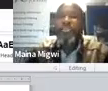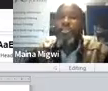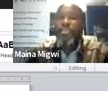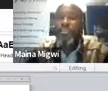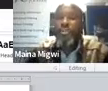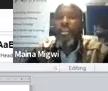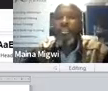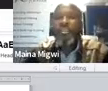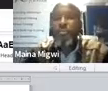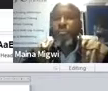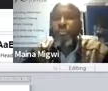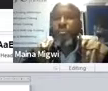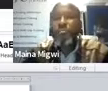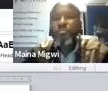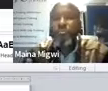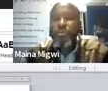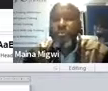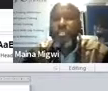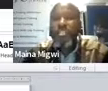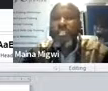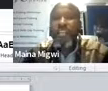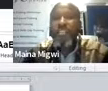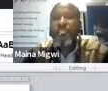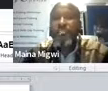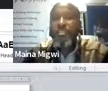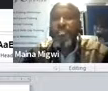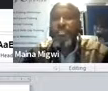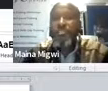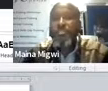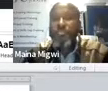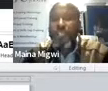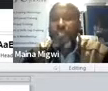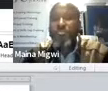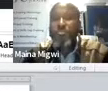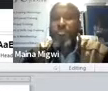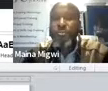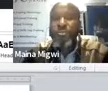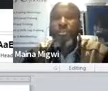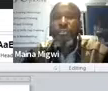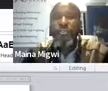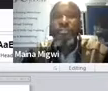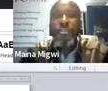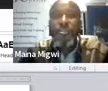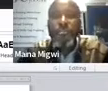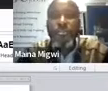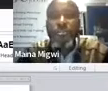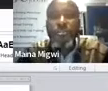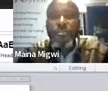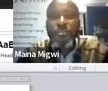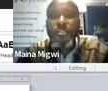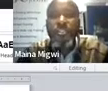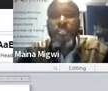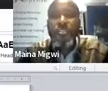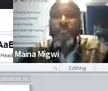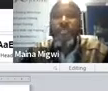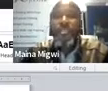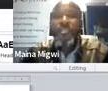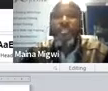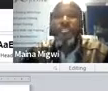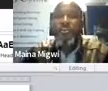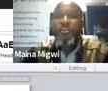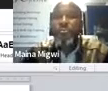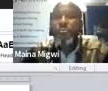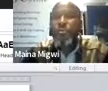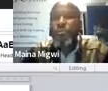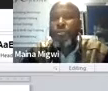is an unjudicial and informal proceeding held in private with flexible procedural stages,